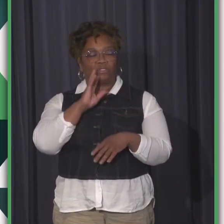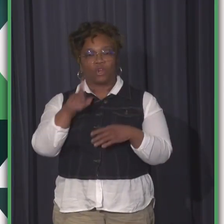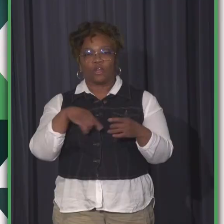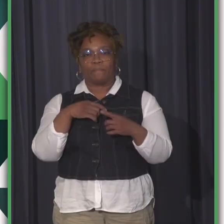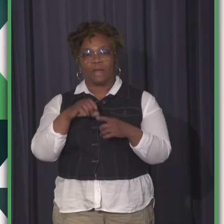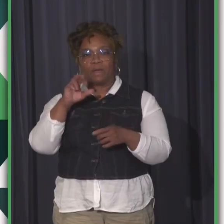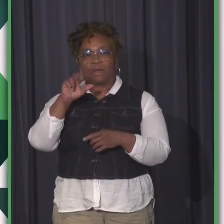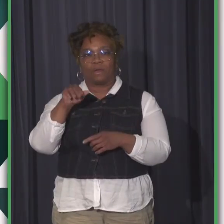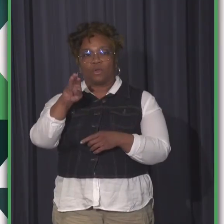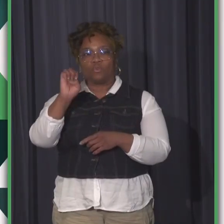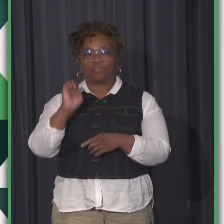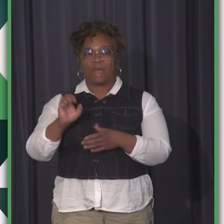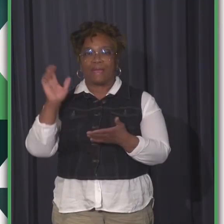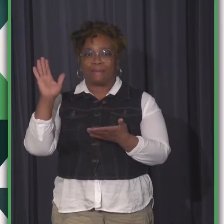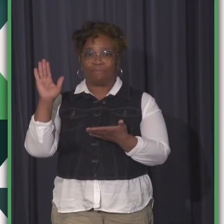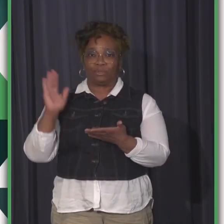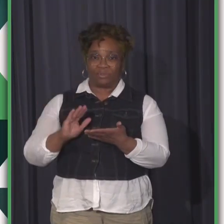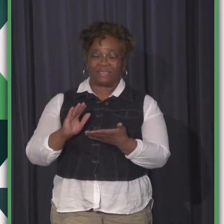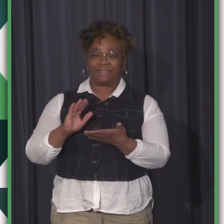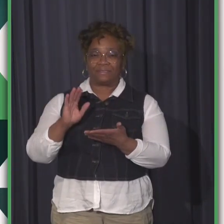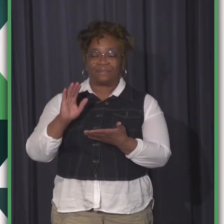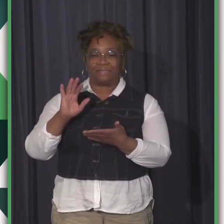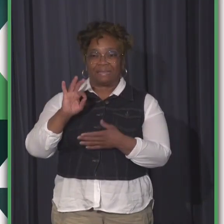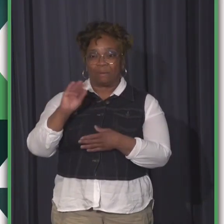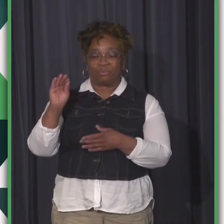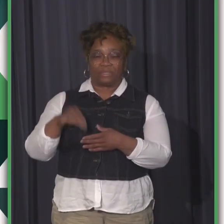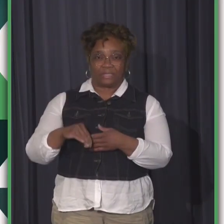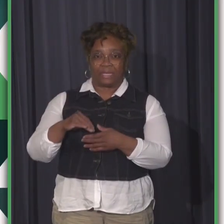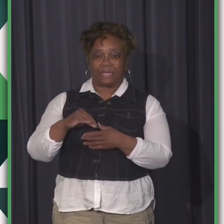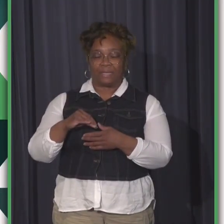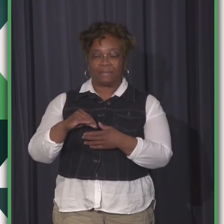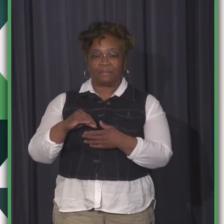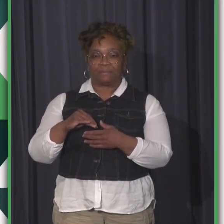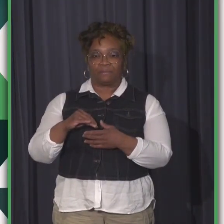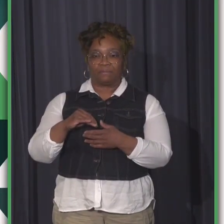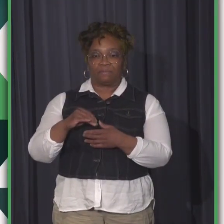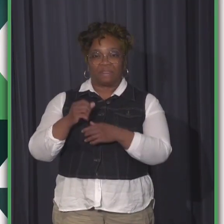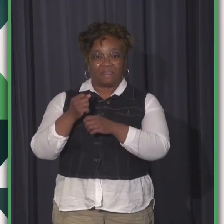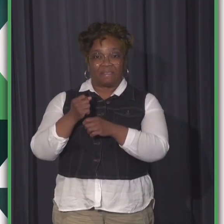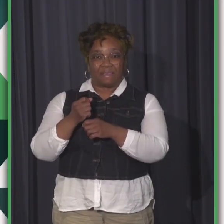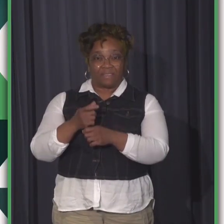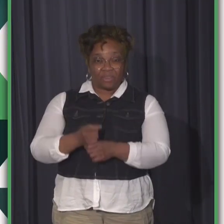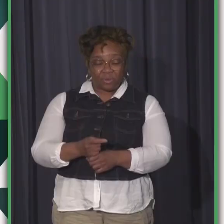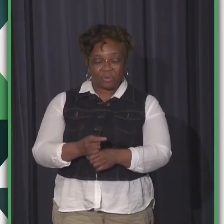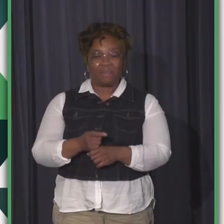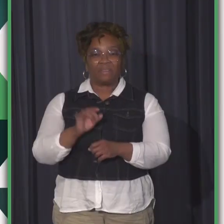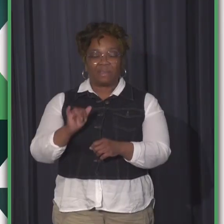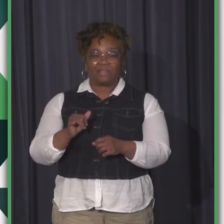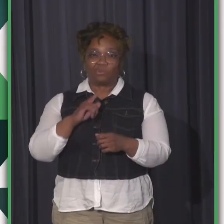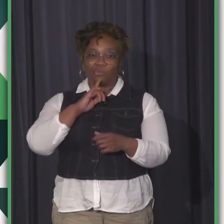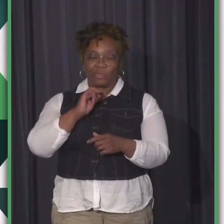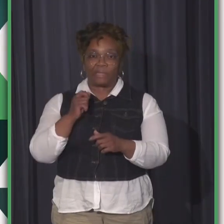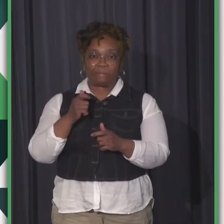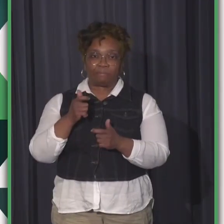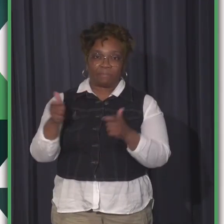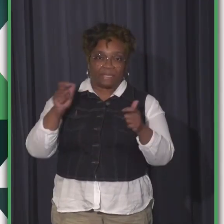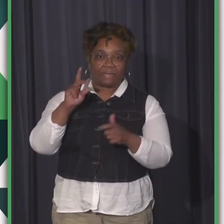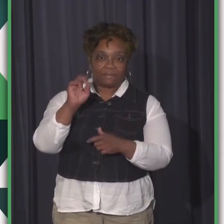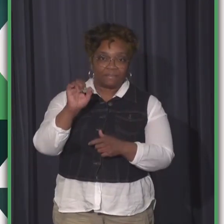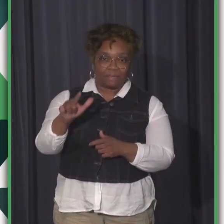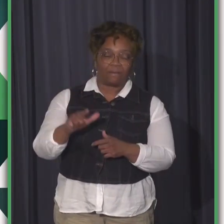that's huge. That's huge. I see them out there. I live in this community. My hat's off to them. They're facing a